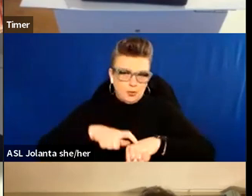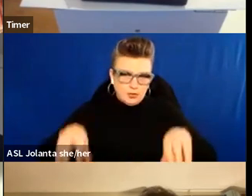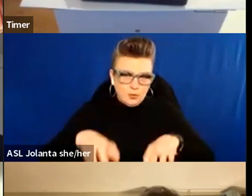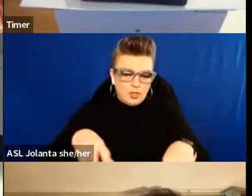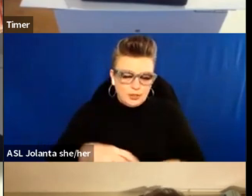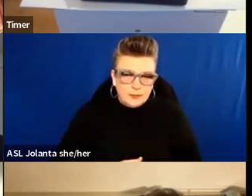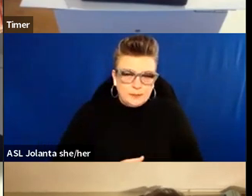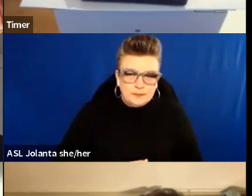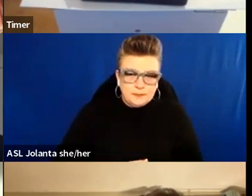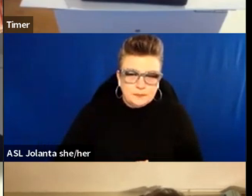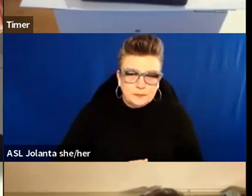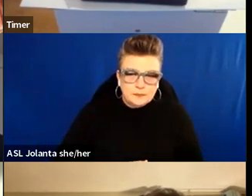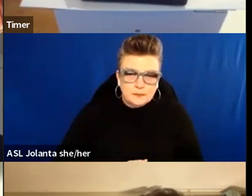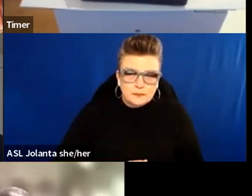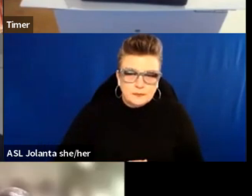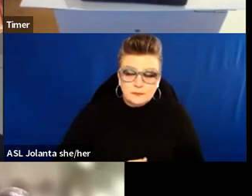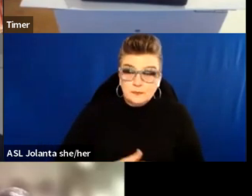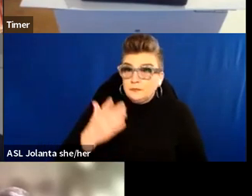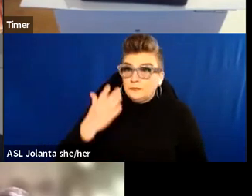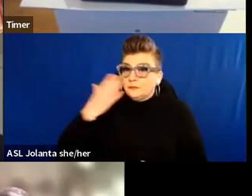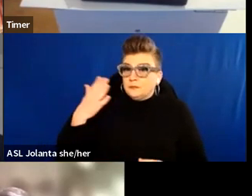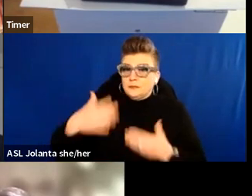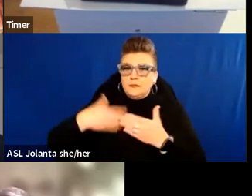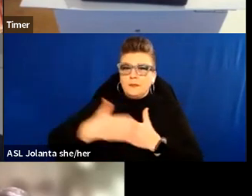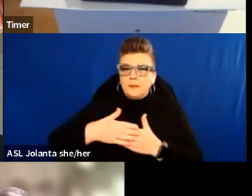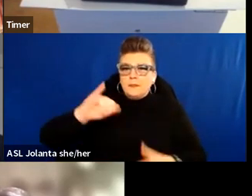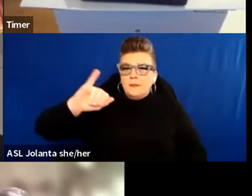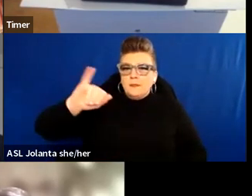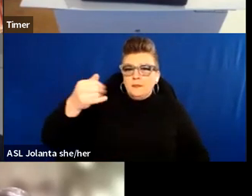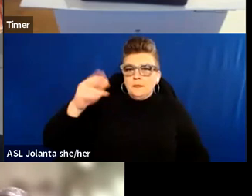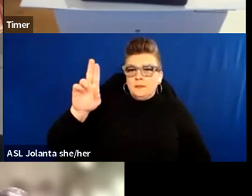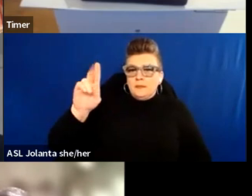thank you our next speaker is judith baker